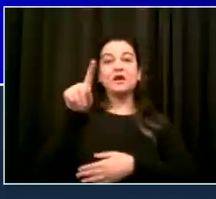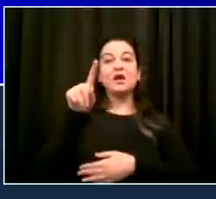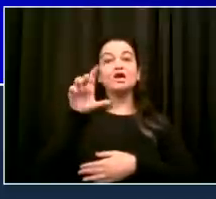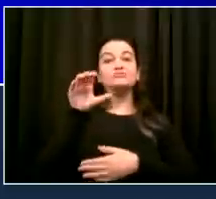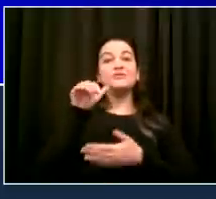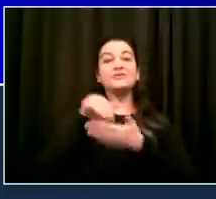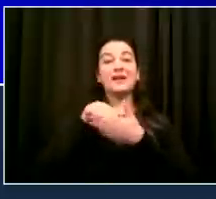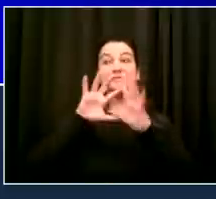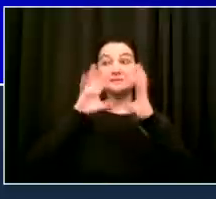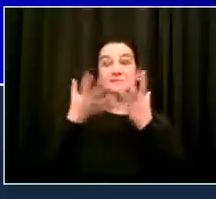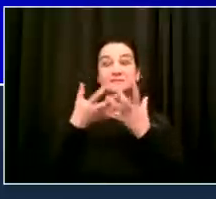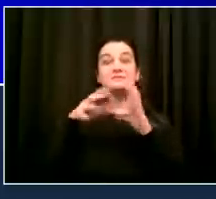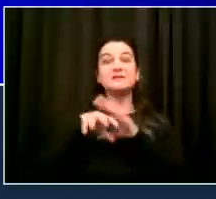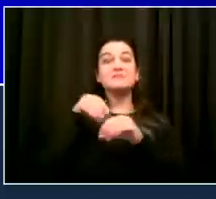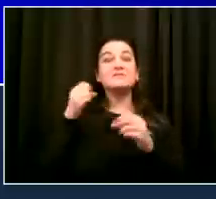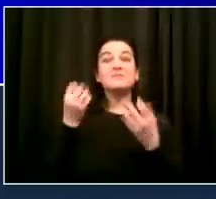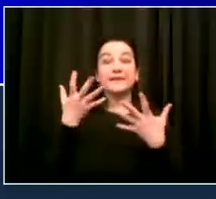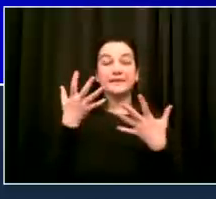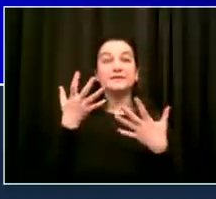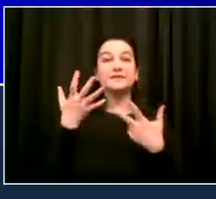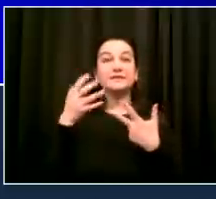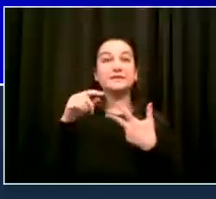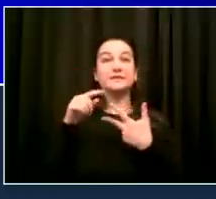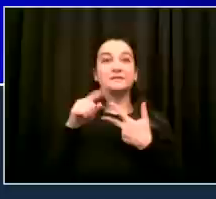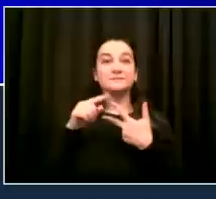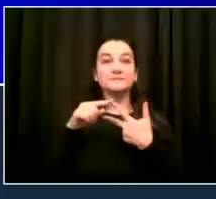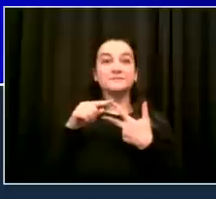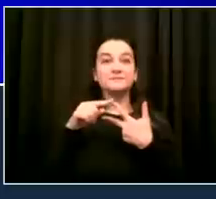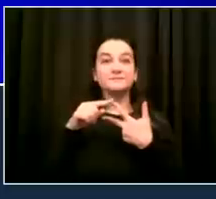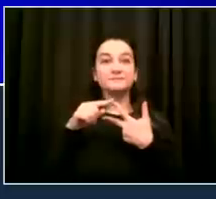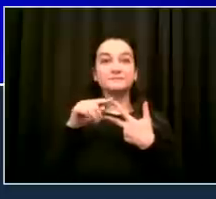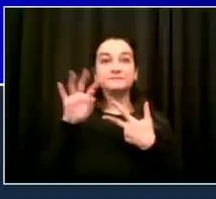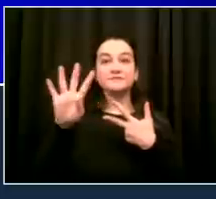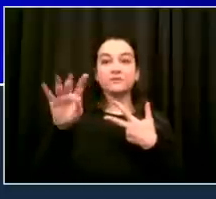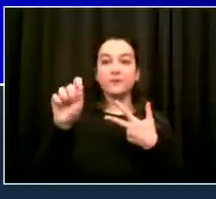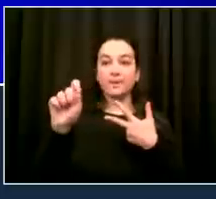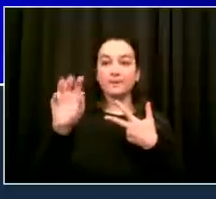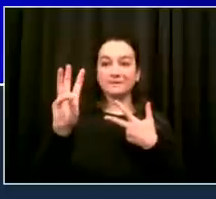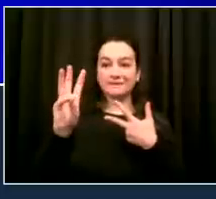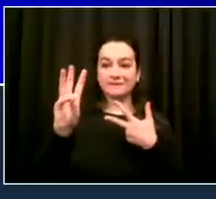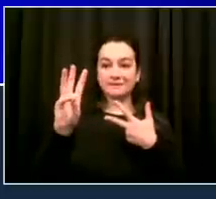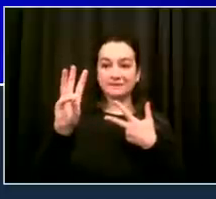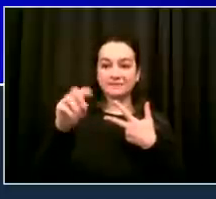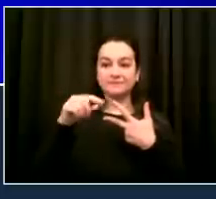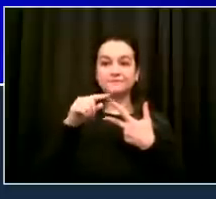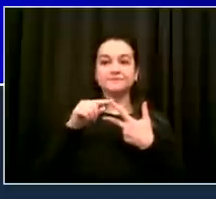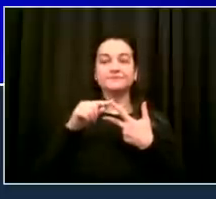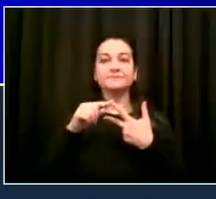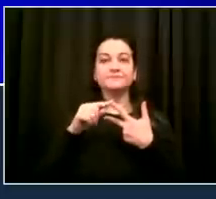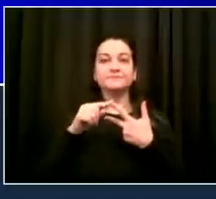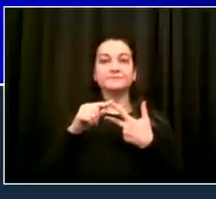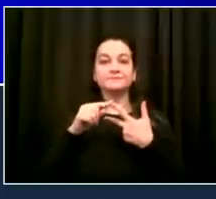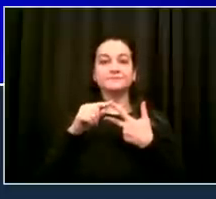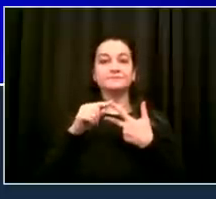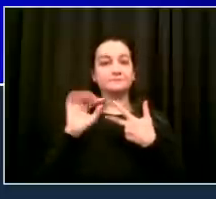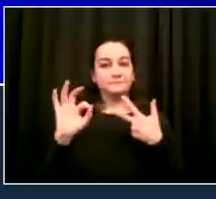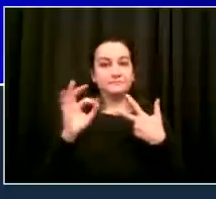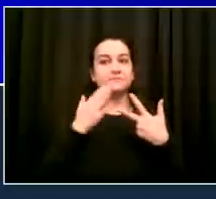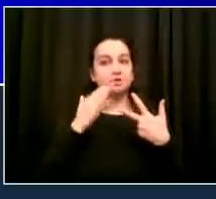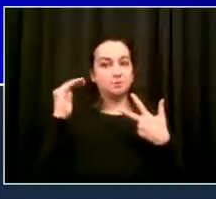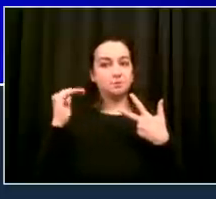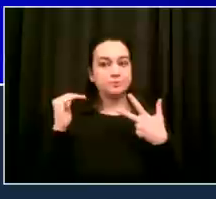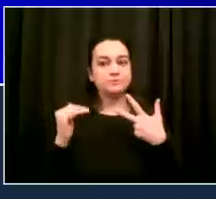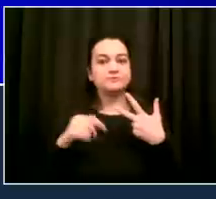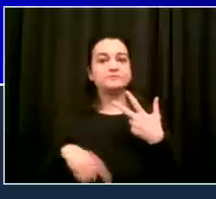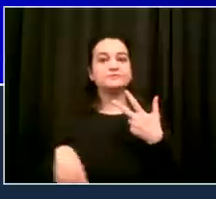day after day, hospitals doing a great job. They are holding well. They are serving people well. Number two, daily number of cases on